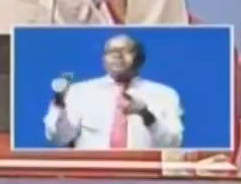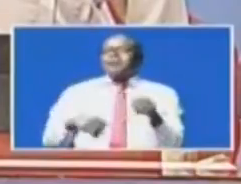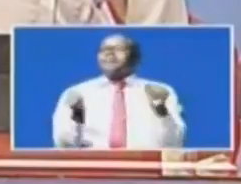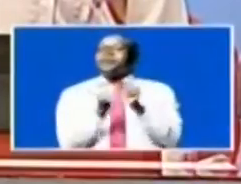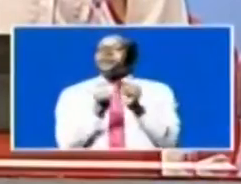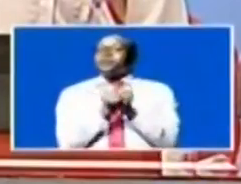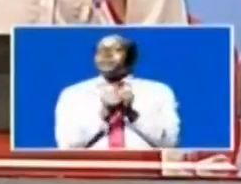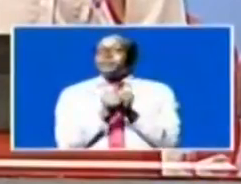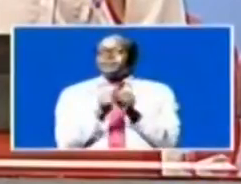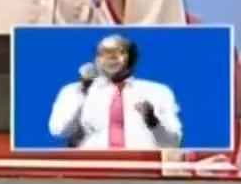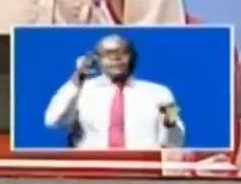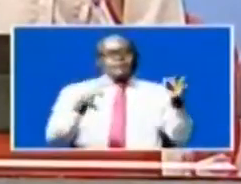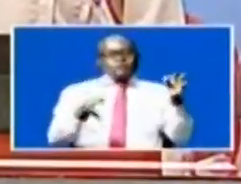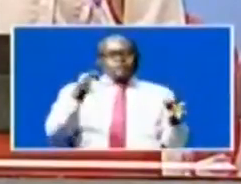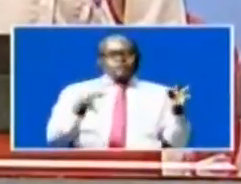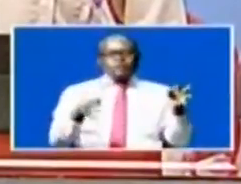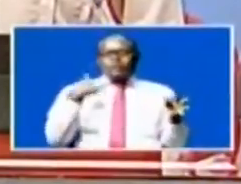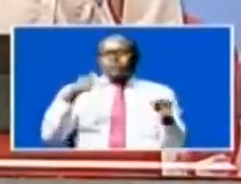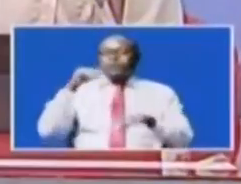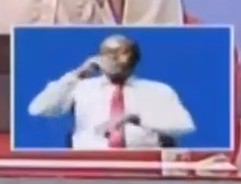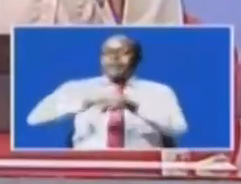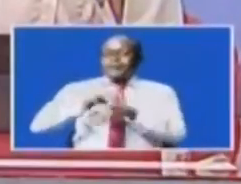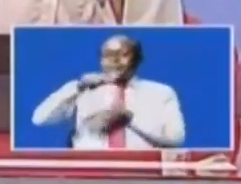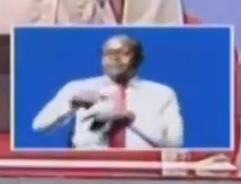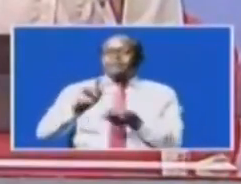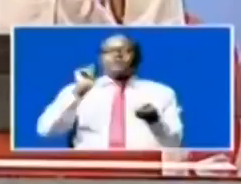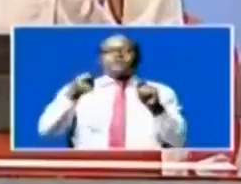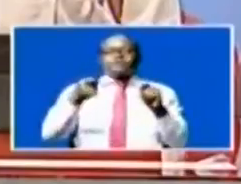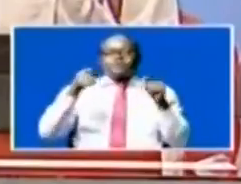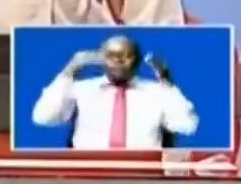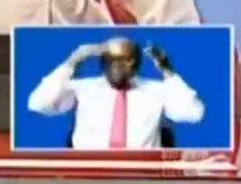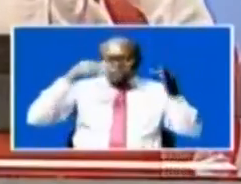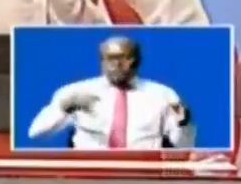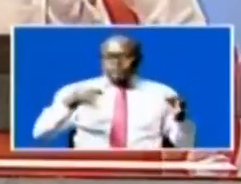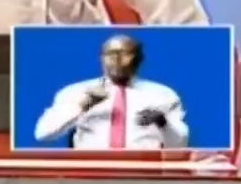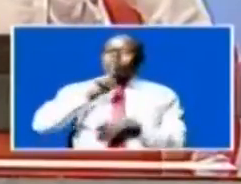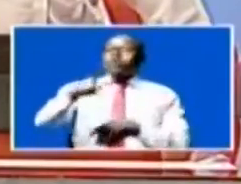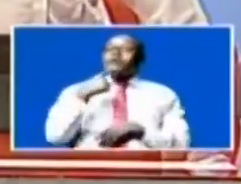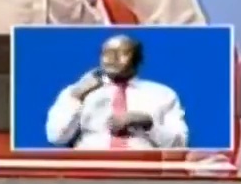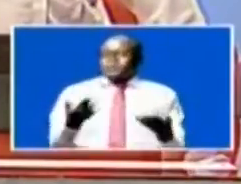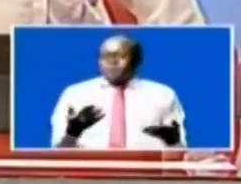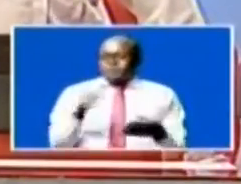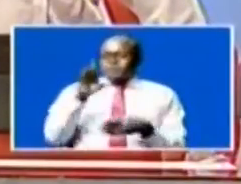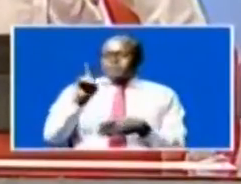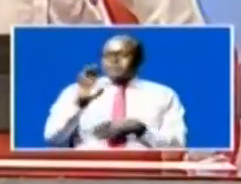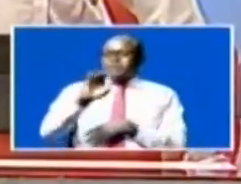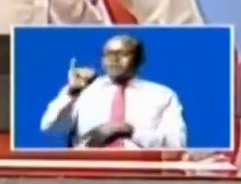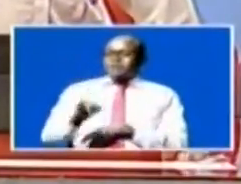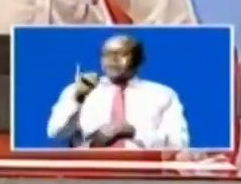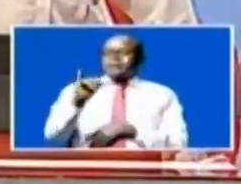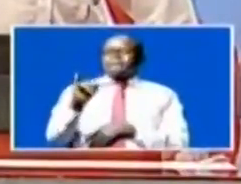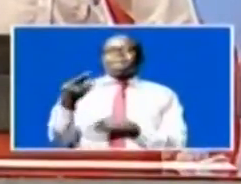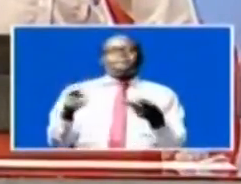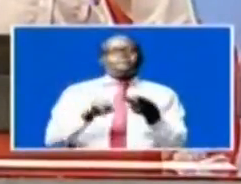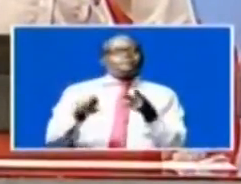Senior Magistrate Lawrence Mugambi, who received the amended High Court order, however, only stayed the DCJ matter, while her